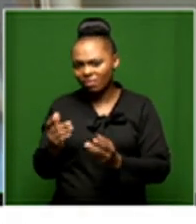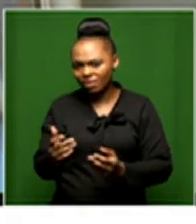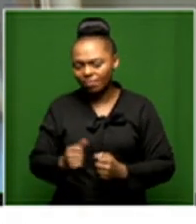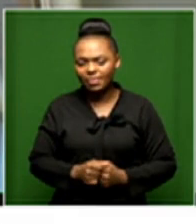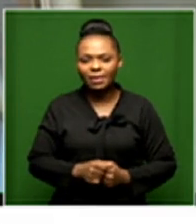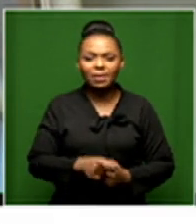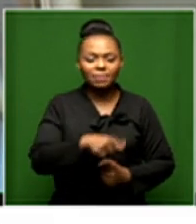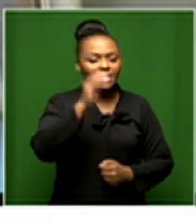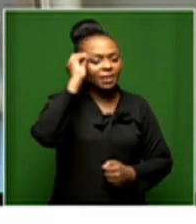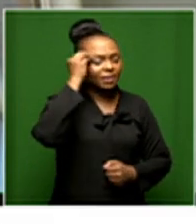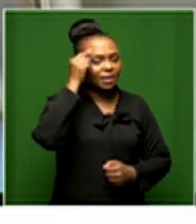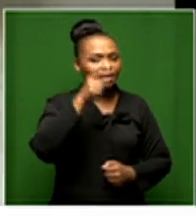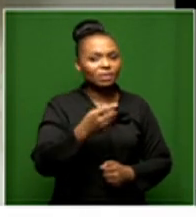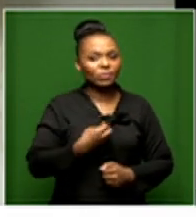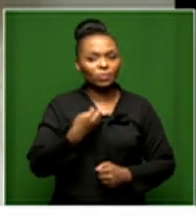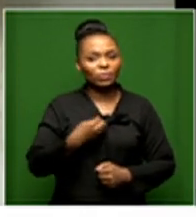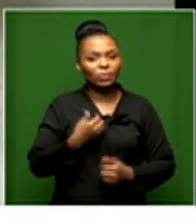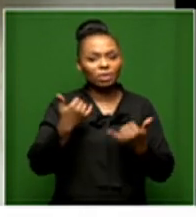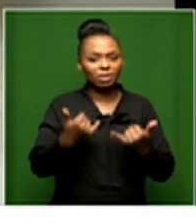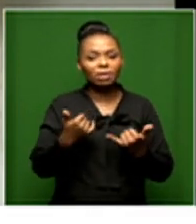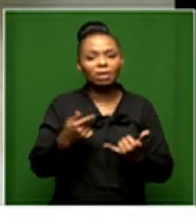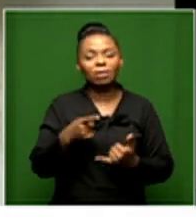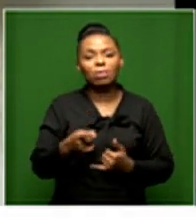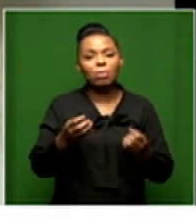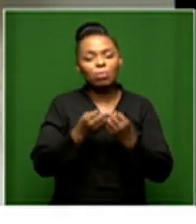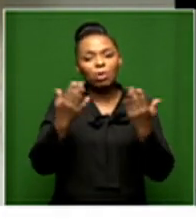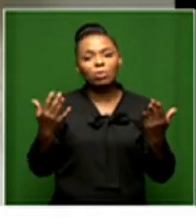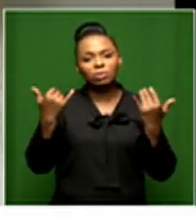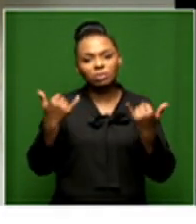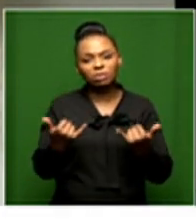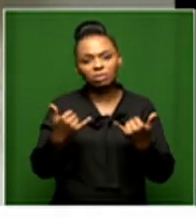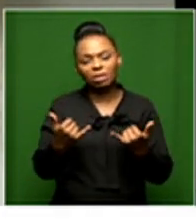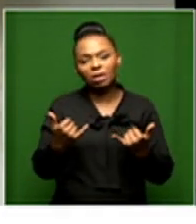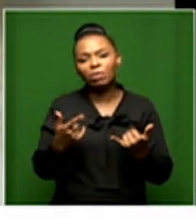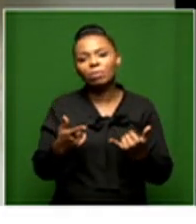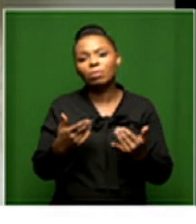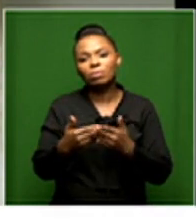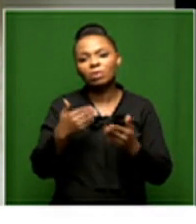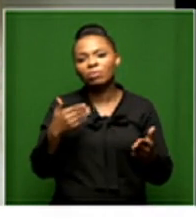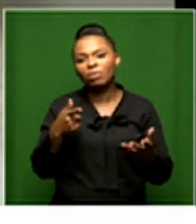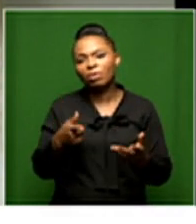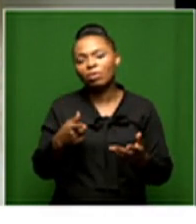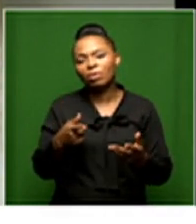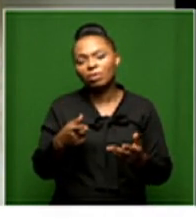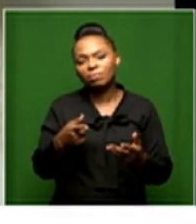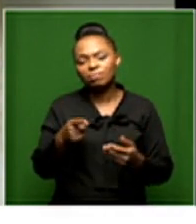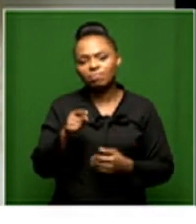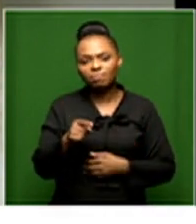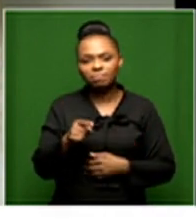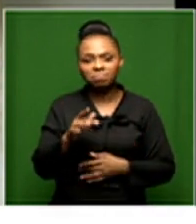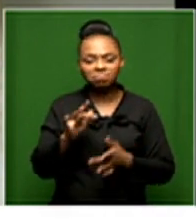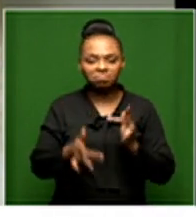that millennials, they actually comprise a third of the driving force behind what we call